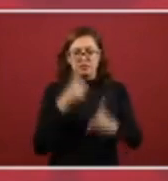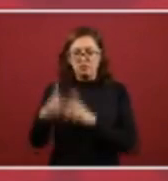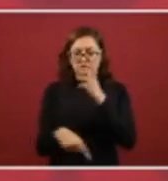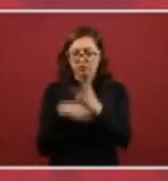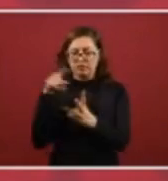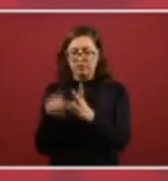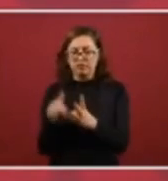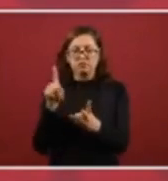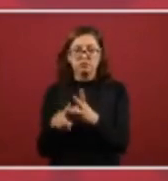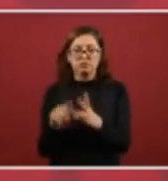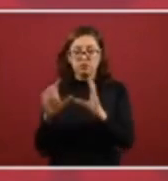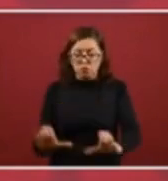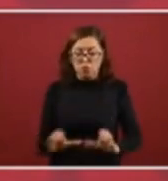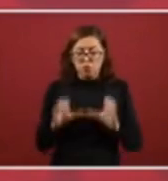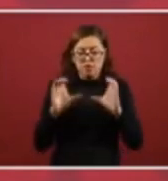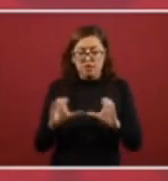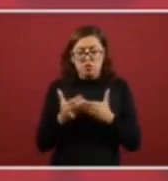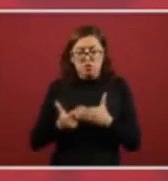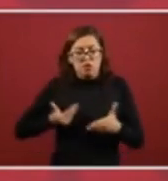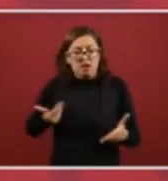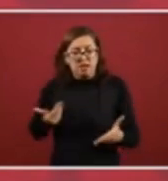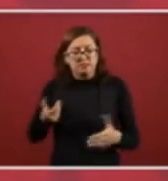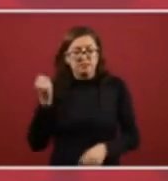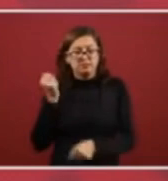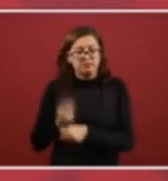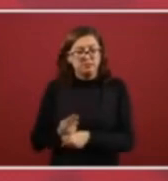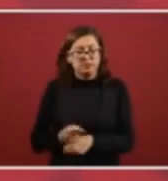and preventative medicine, sports,